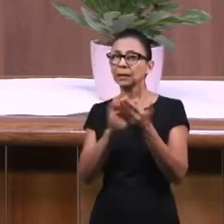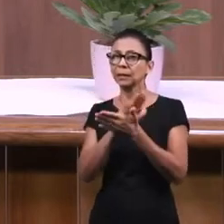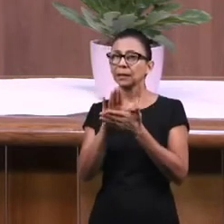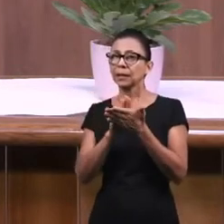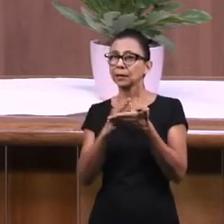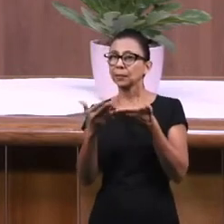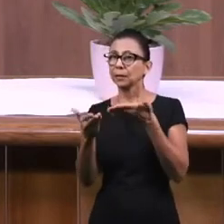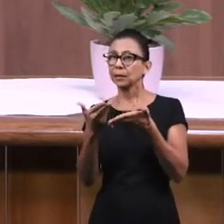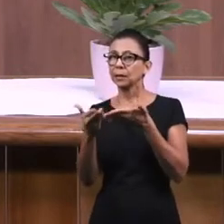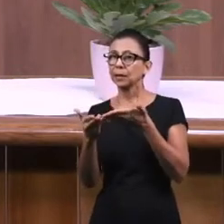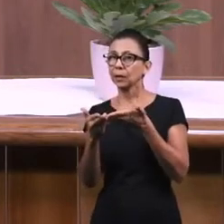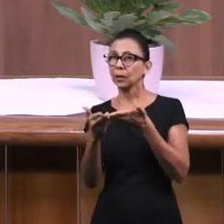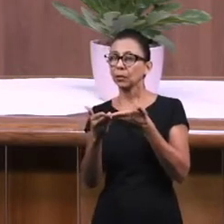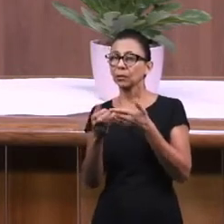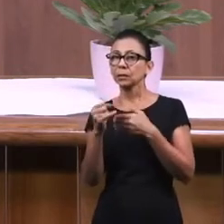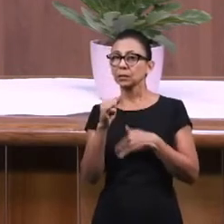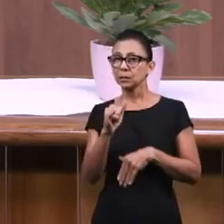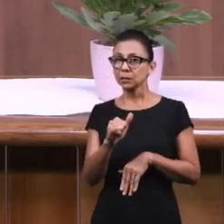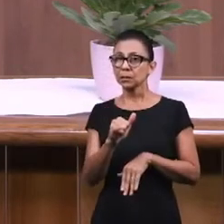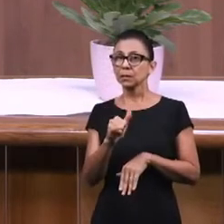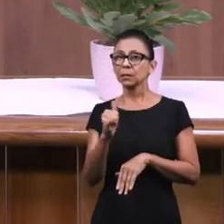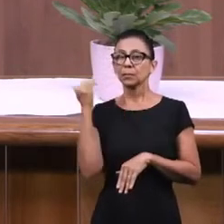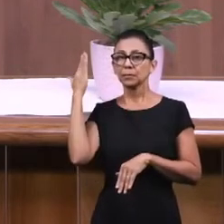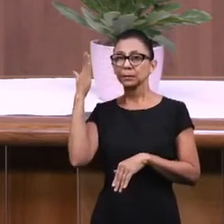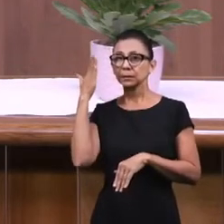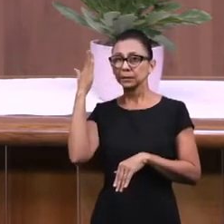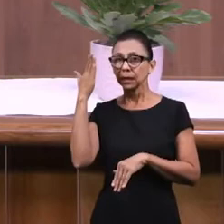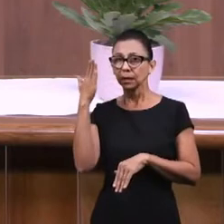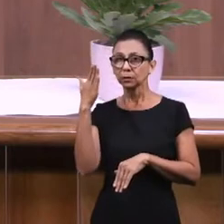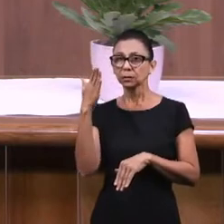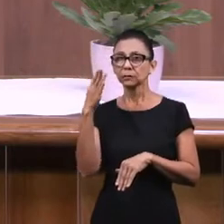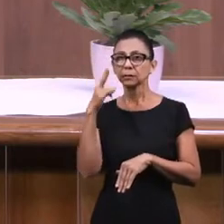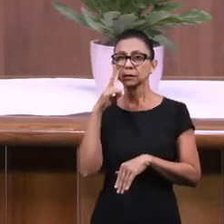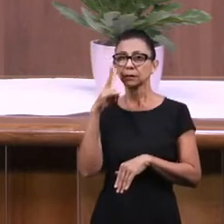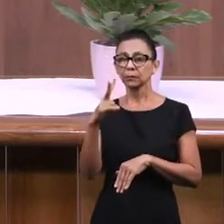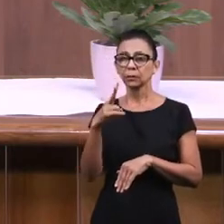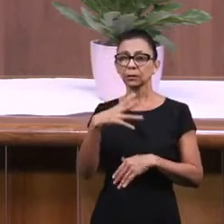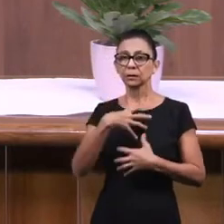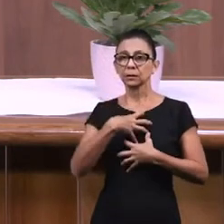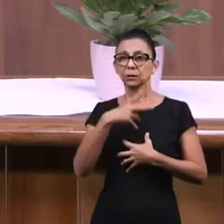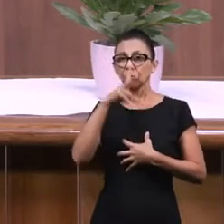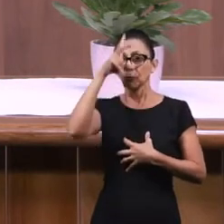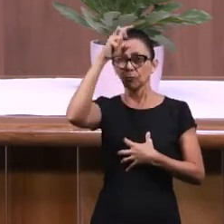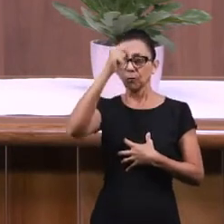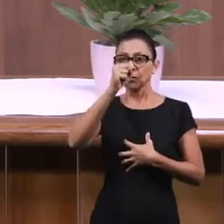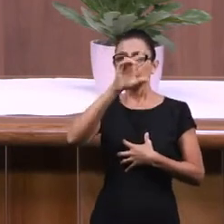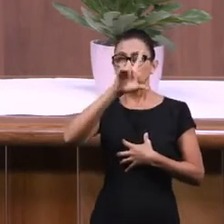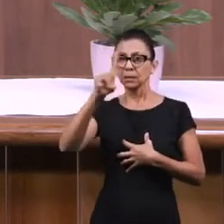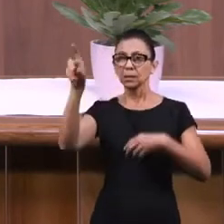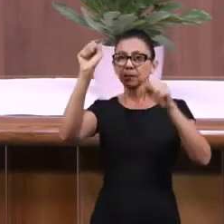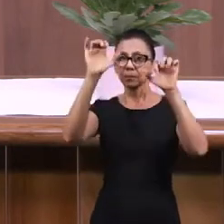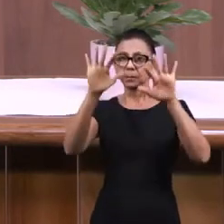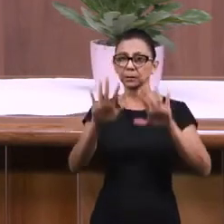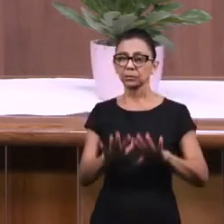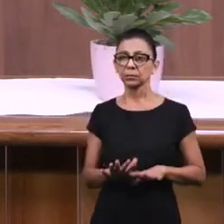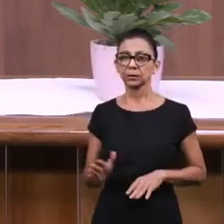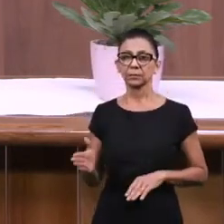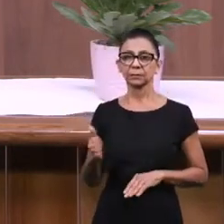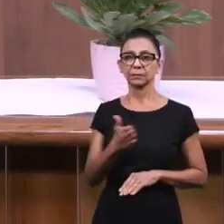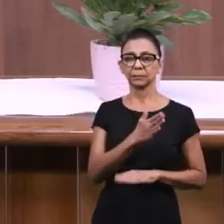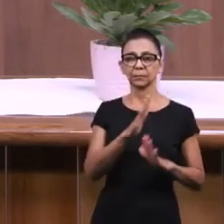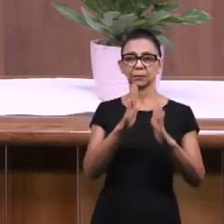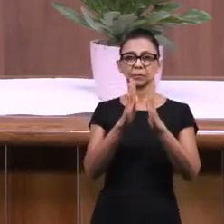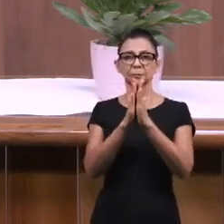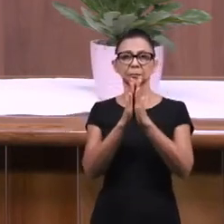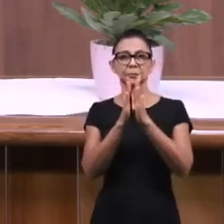Lord, and how his prayers were turned into strength for his life, so shall the Lord bless you. Let